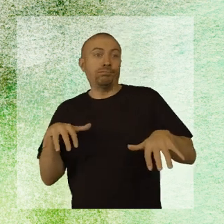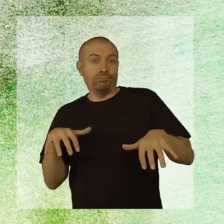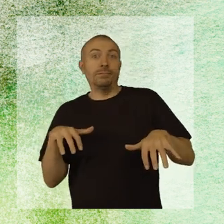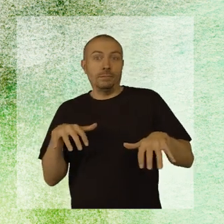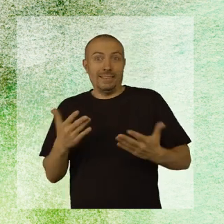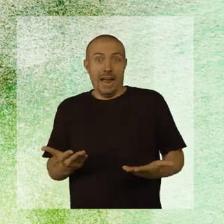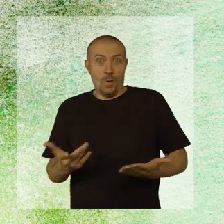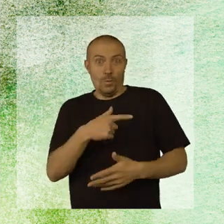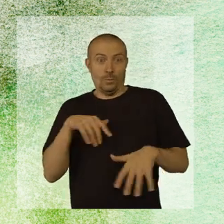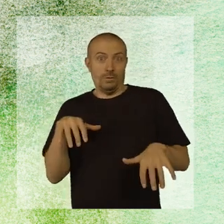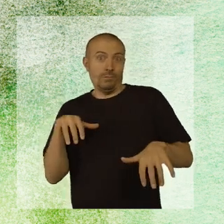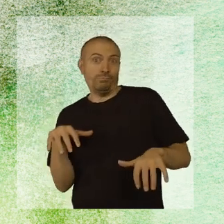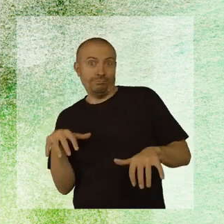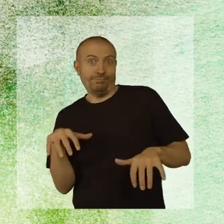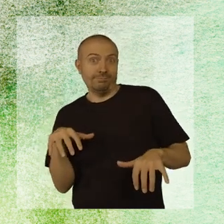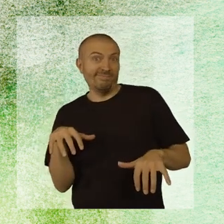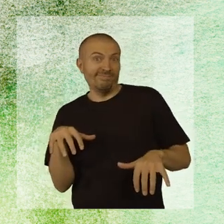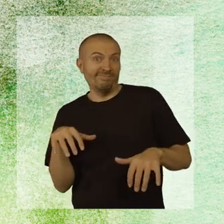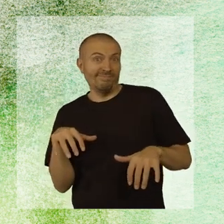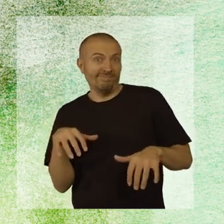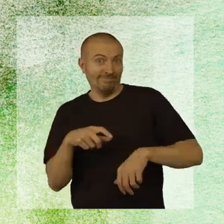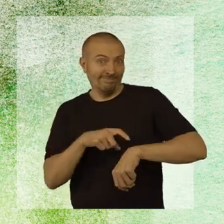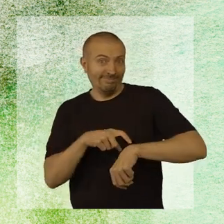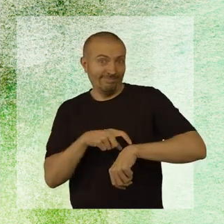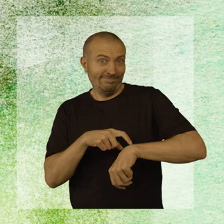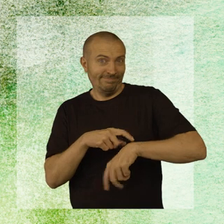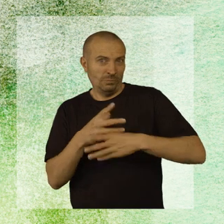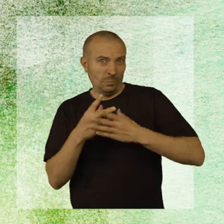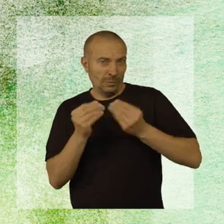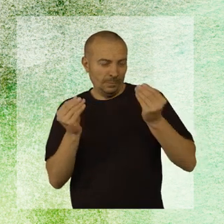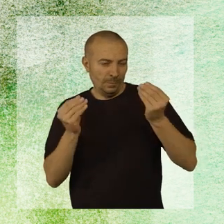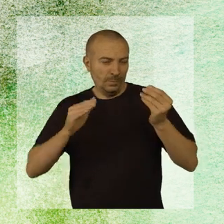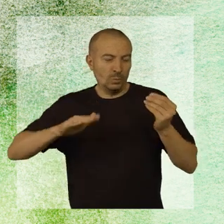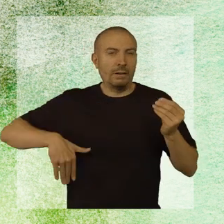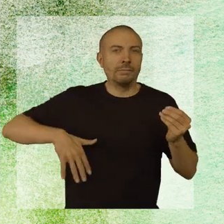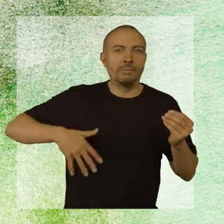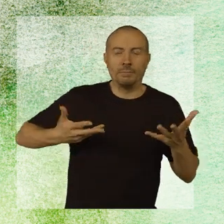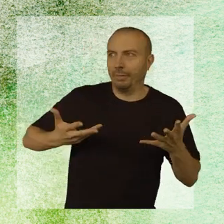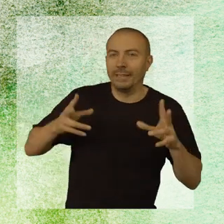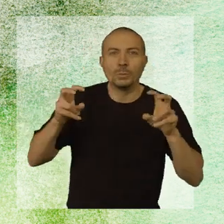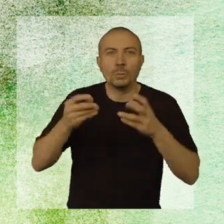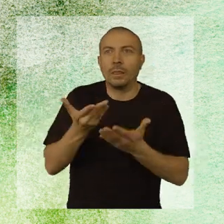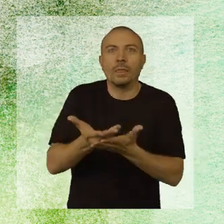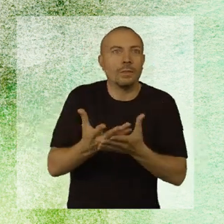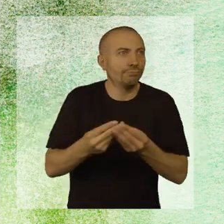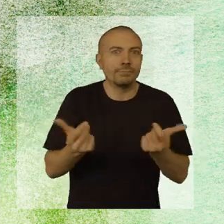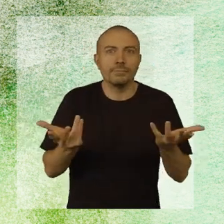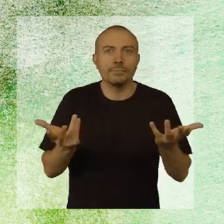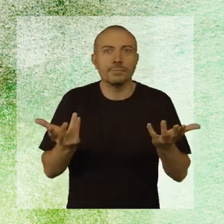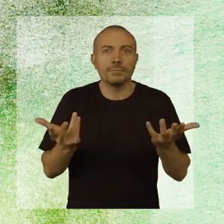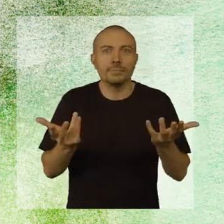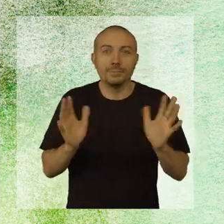act now, if we are not going to act now at the moment, then things might not be, we will be too late